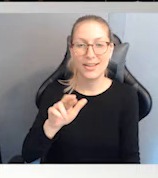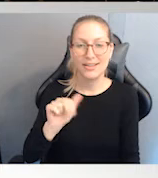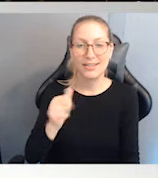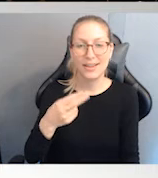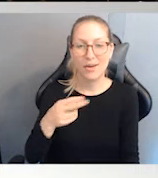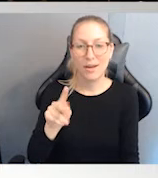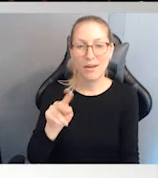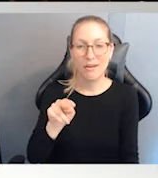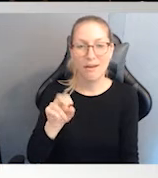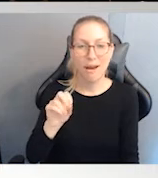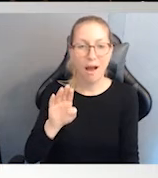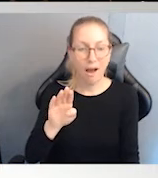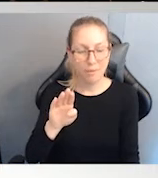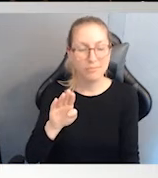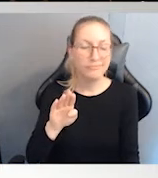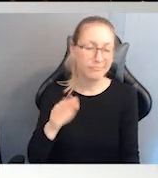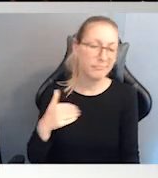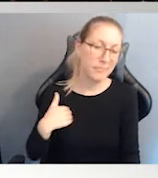of Sufi.